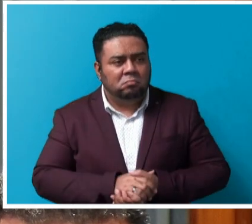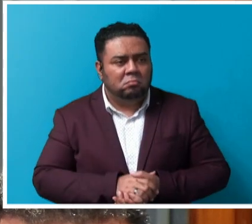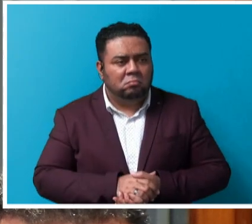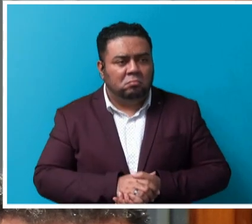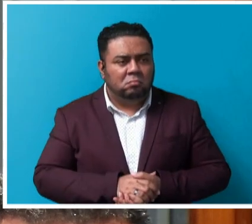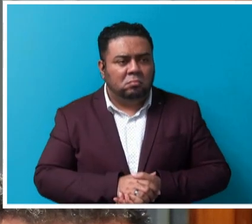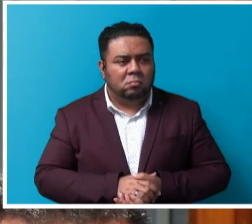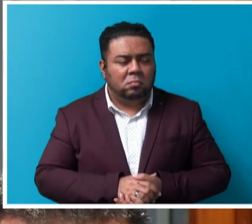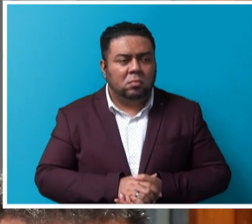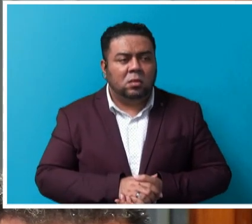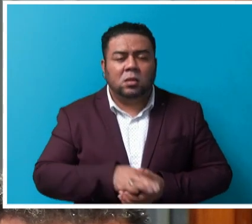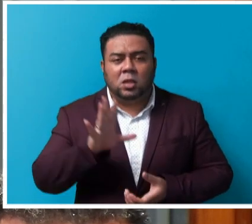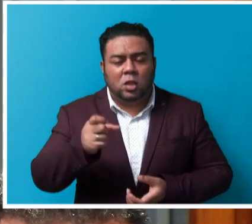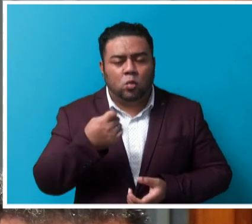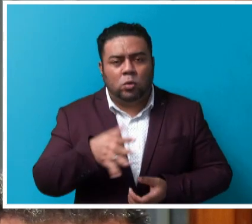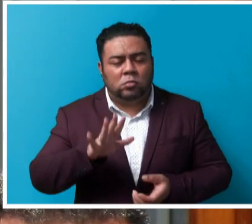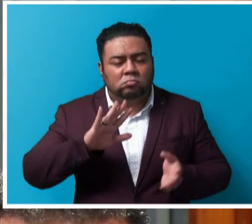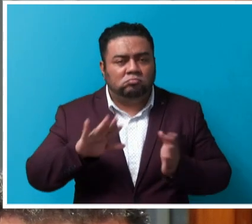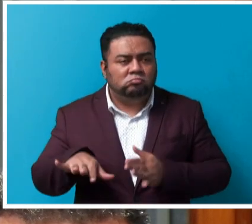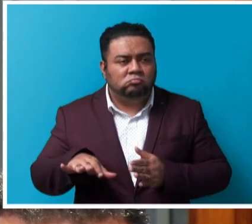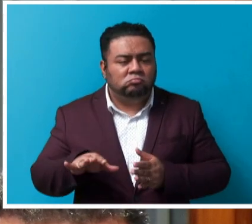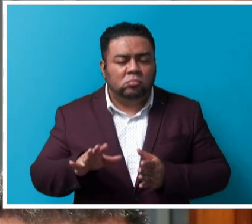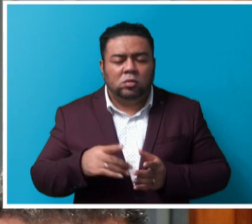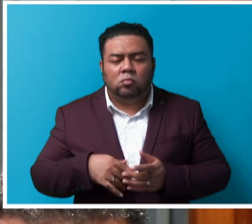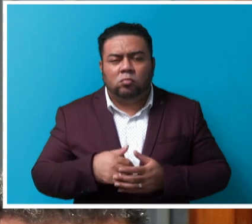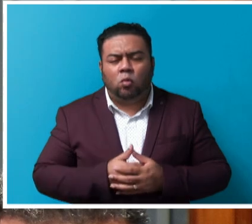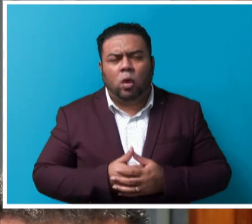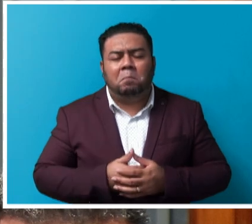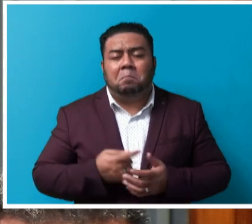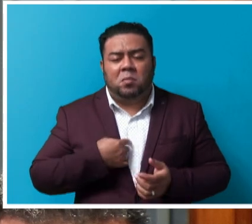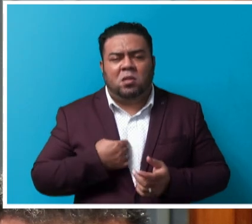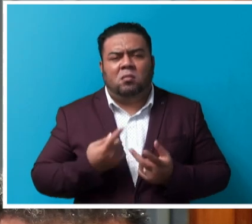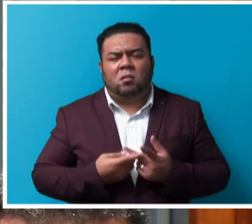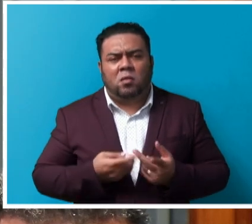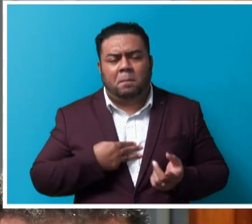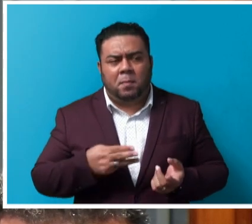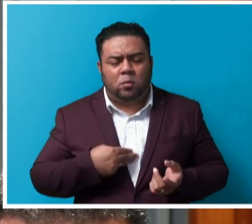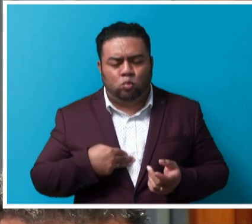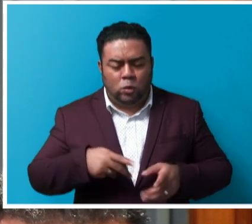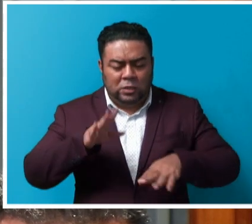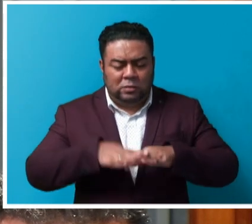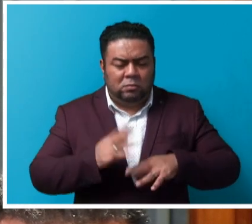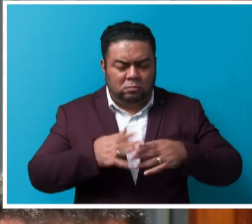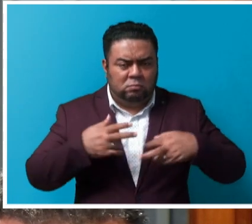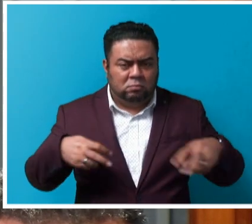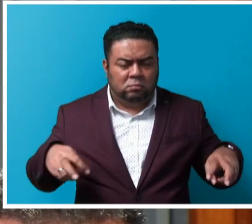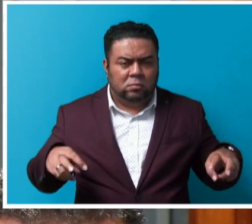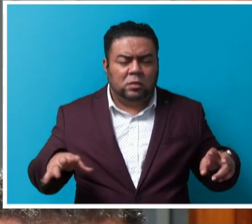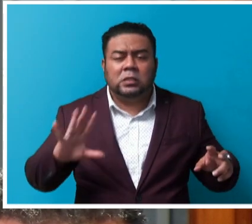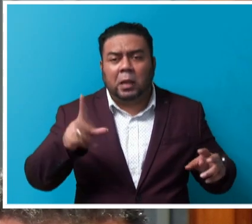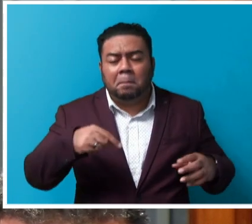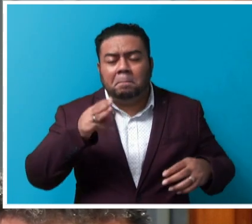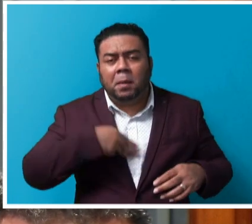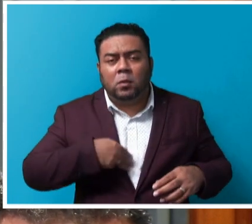And he was disappointed, as well as me and other members who were sitting on this side of the House, with some members of